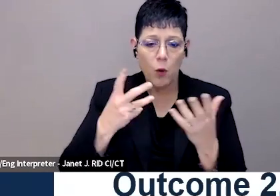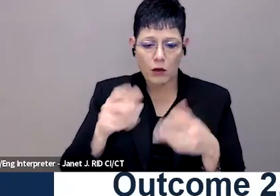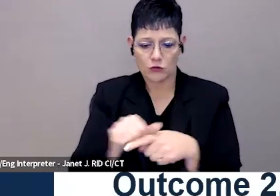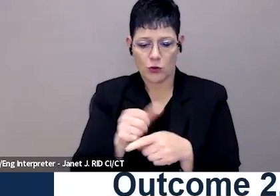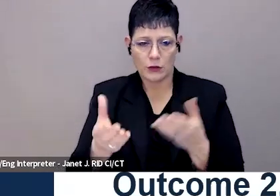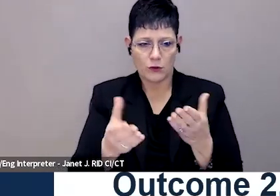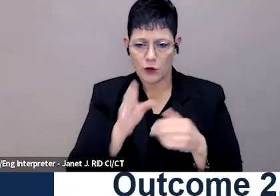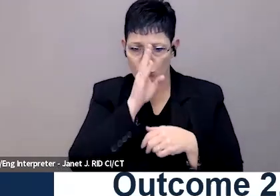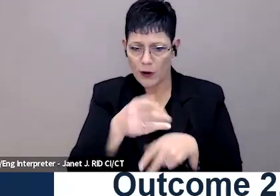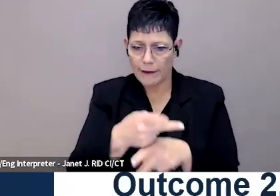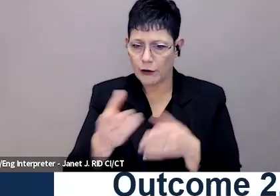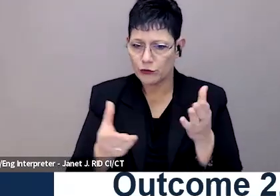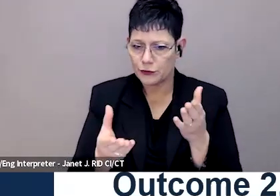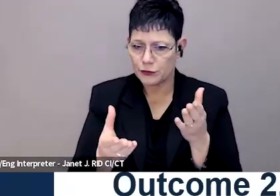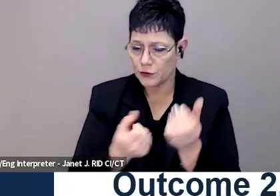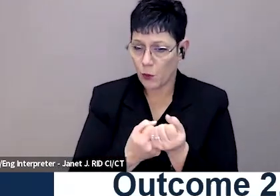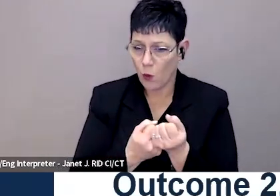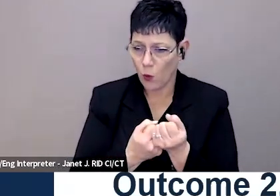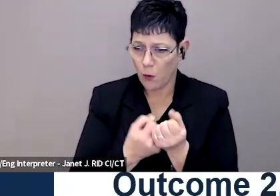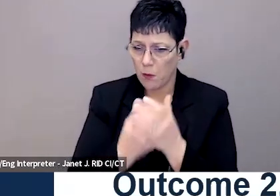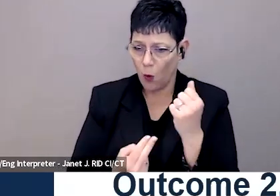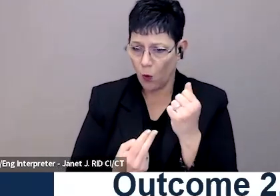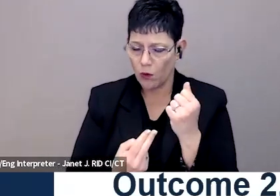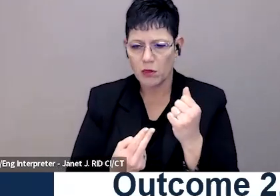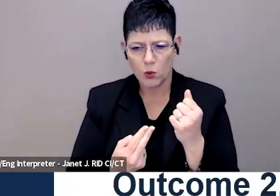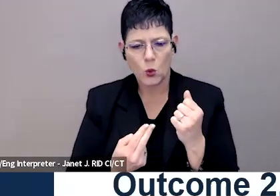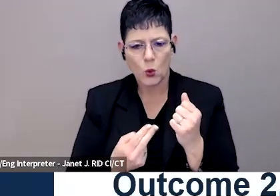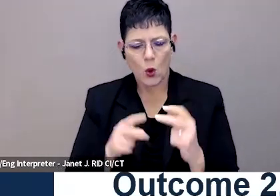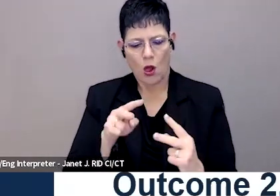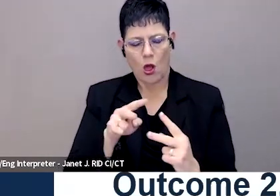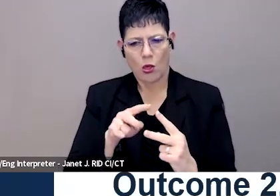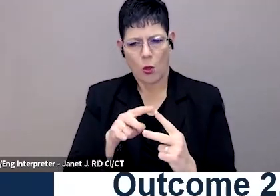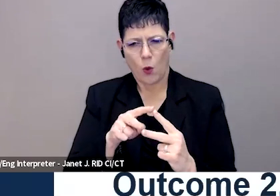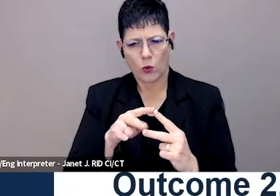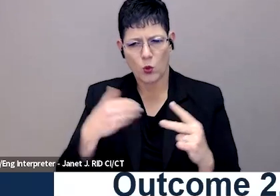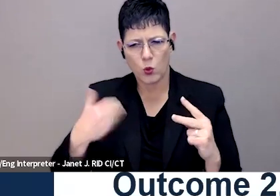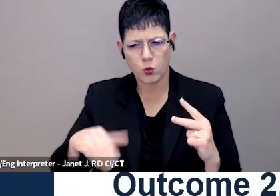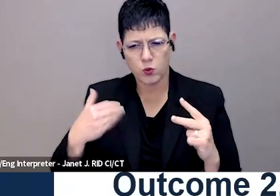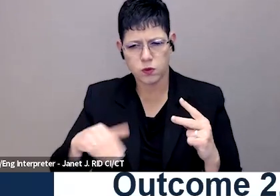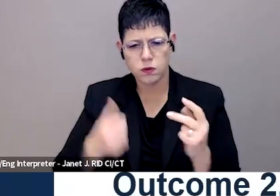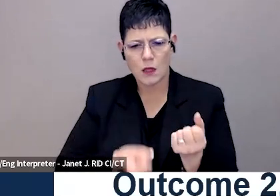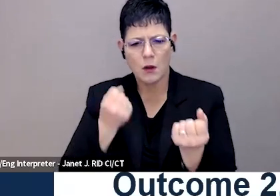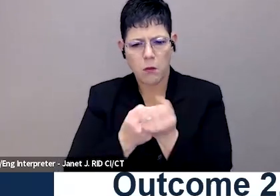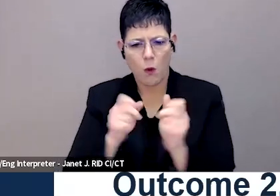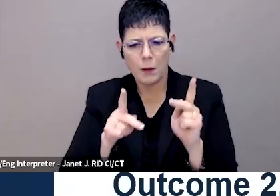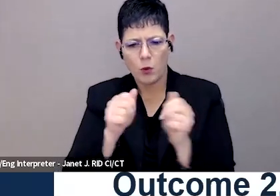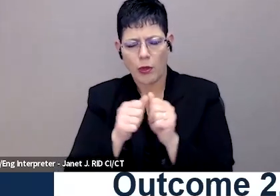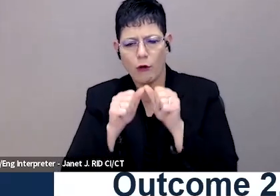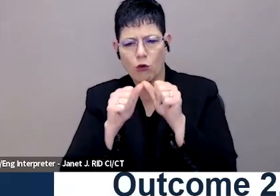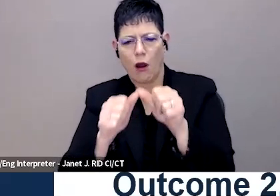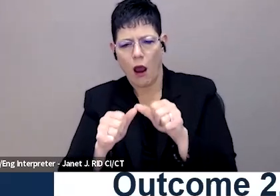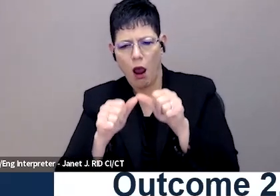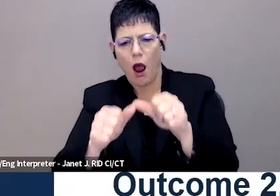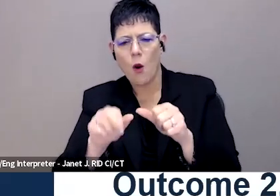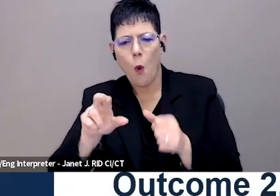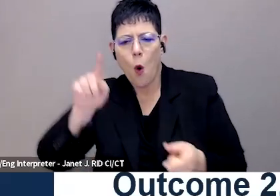services in direct care services and supports. These are things that support care for people with ongoing conditions or illnesses, or to